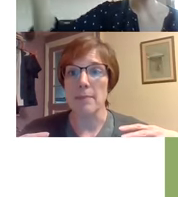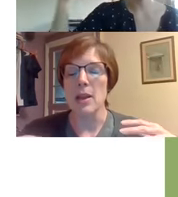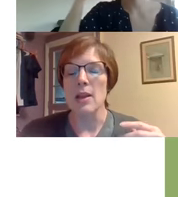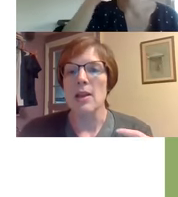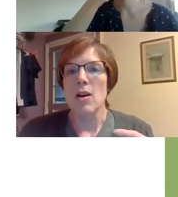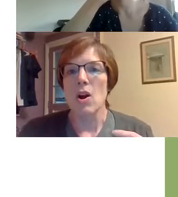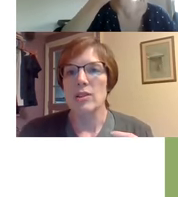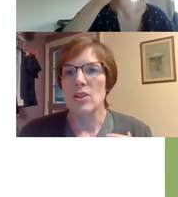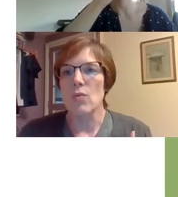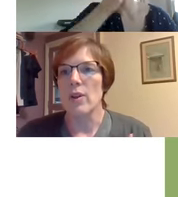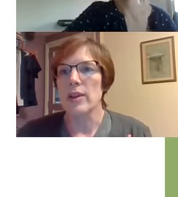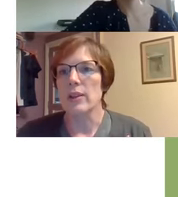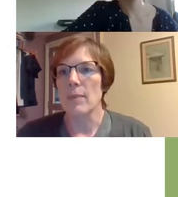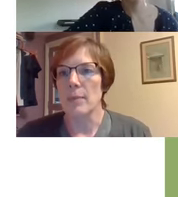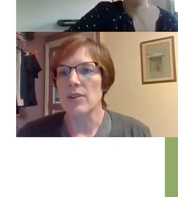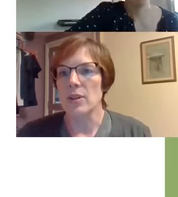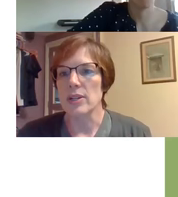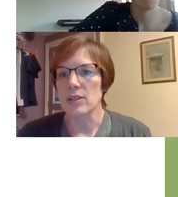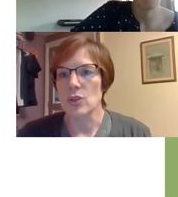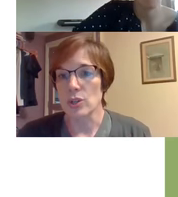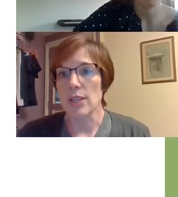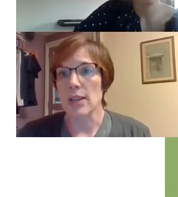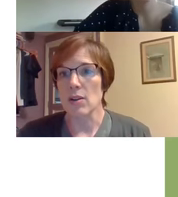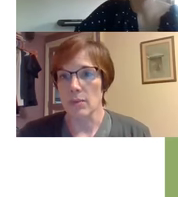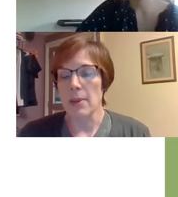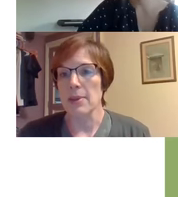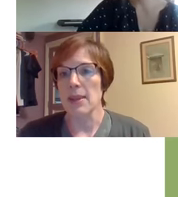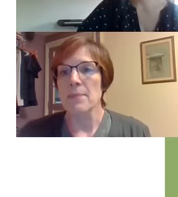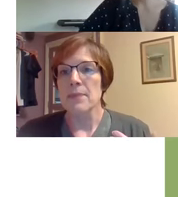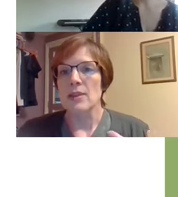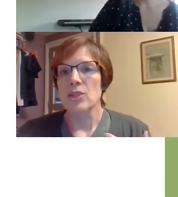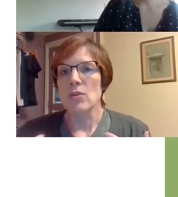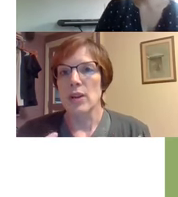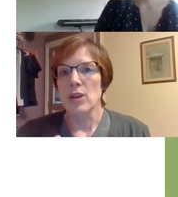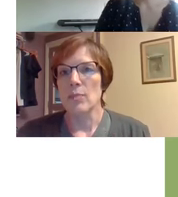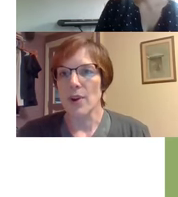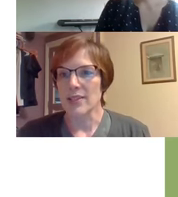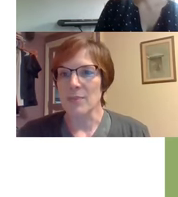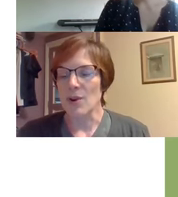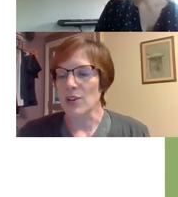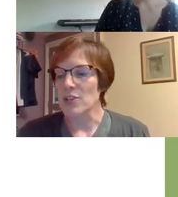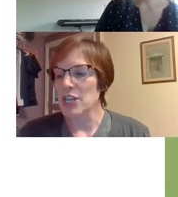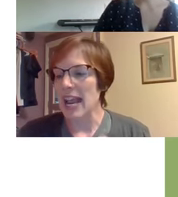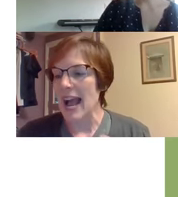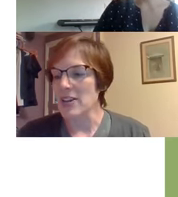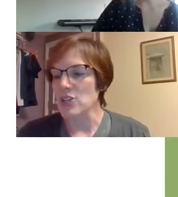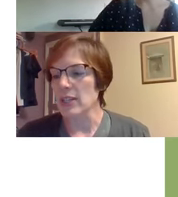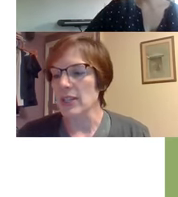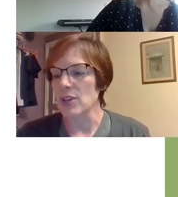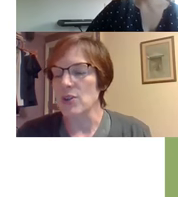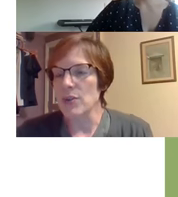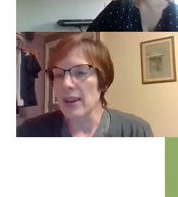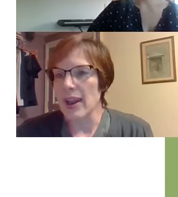calm. Also, when a mother is nursing her baby, so in her breast milk, she